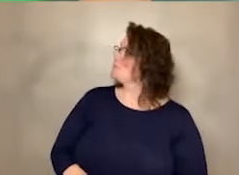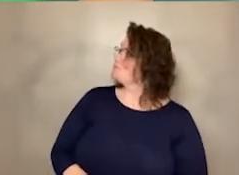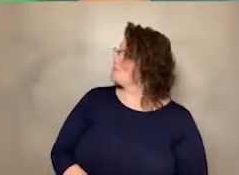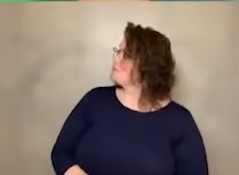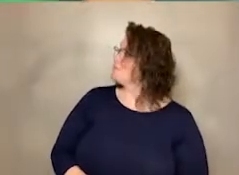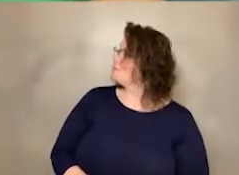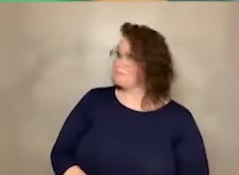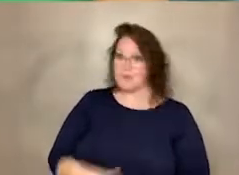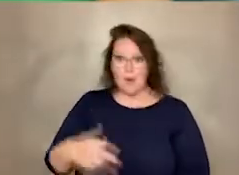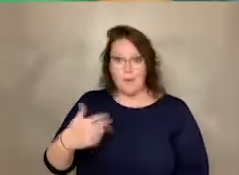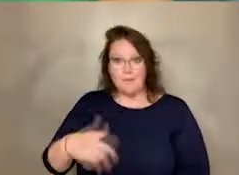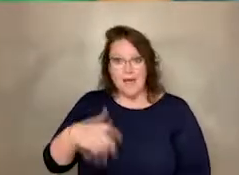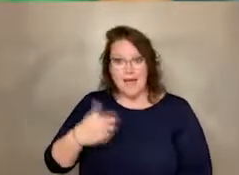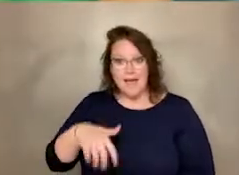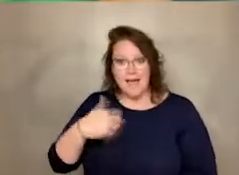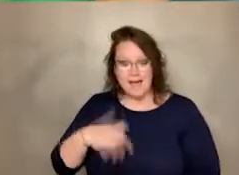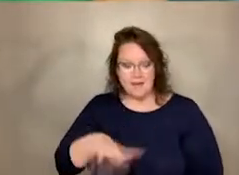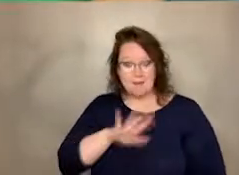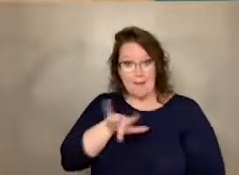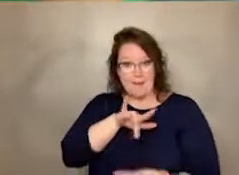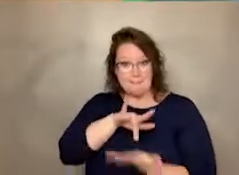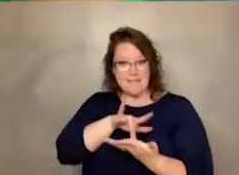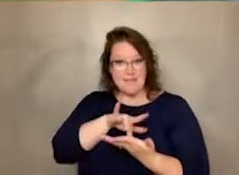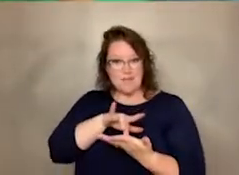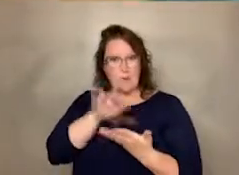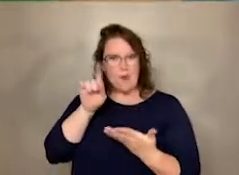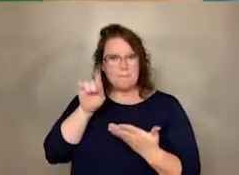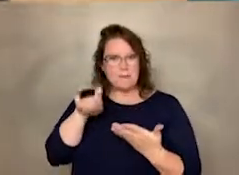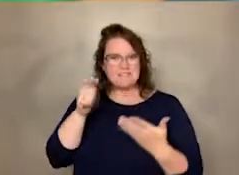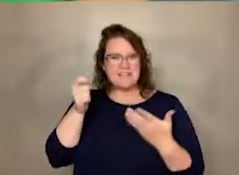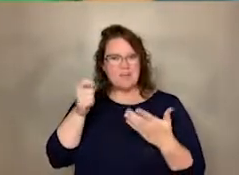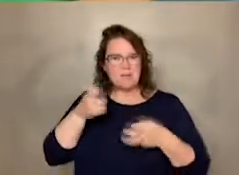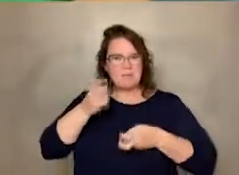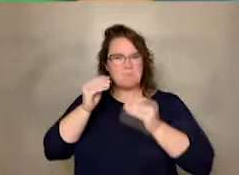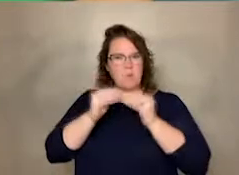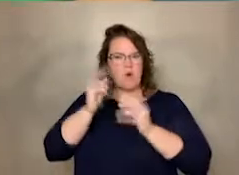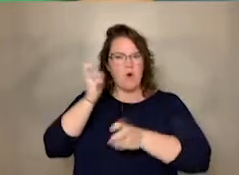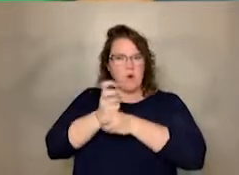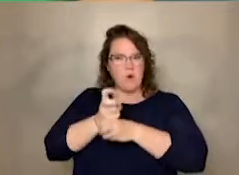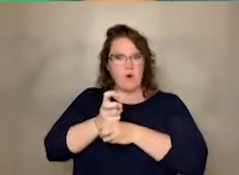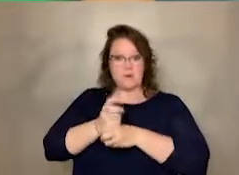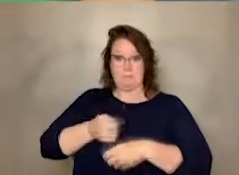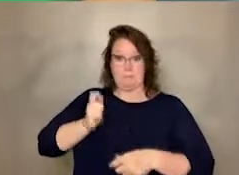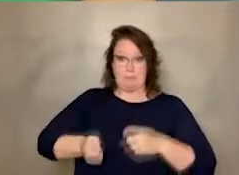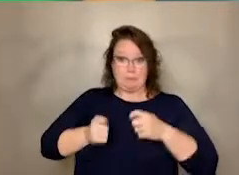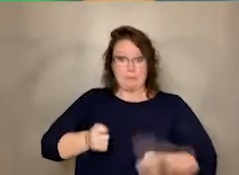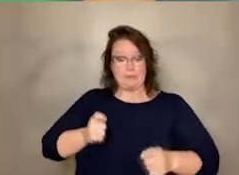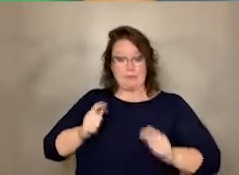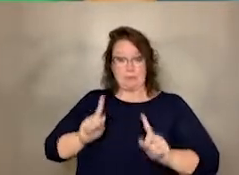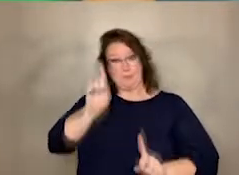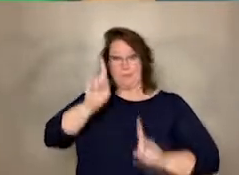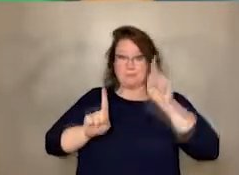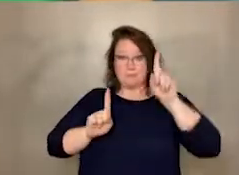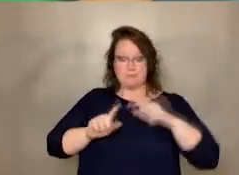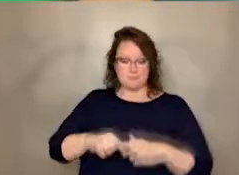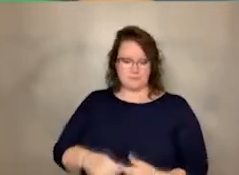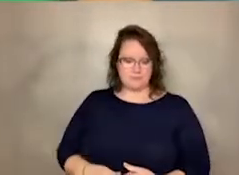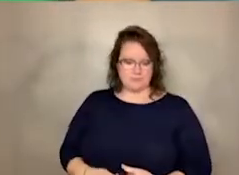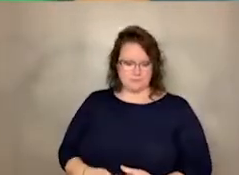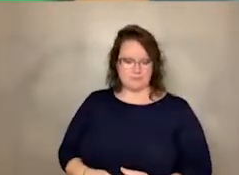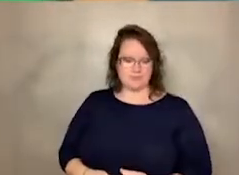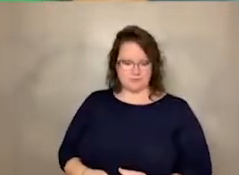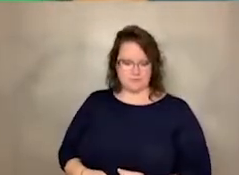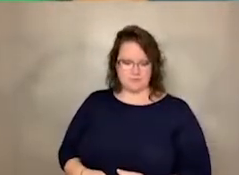Wow. And the ones in the middle, you have to hit a little bit harder. There you go. Oh, pretty neat.